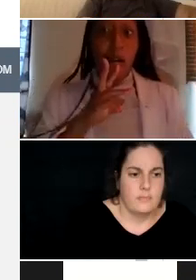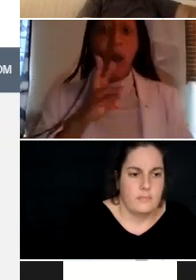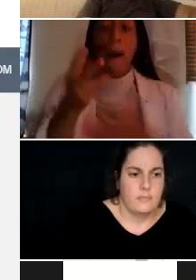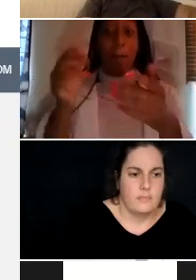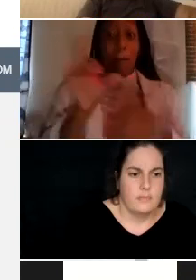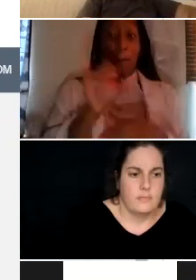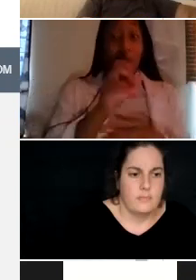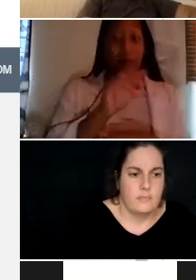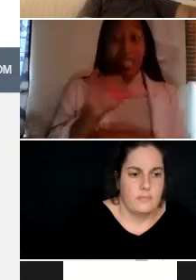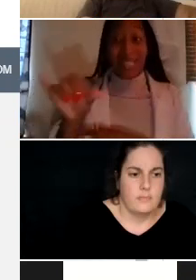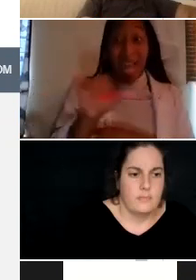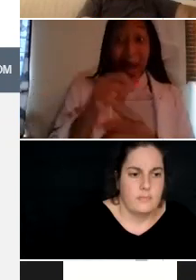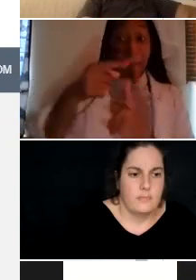nice